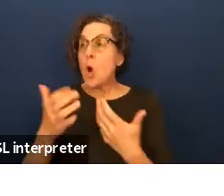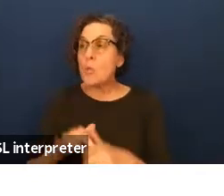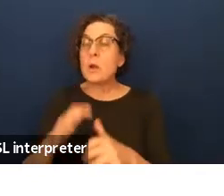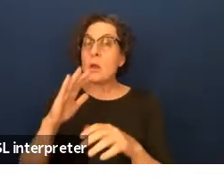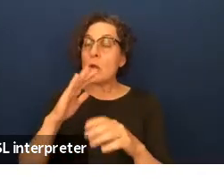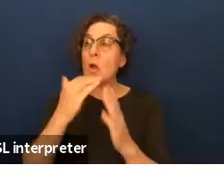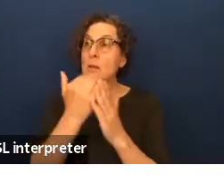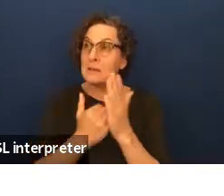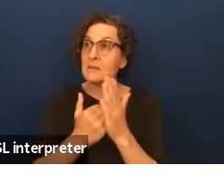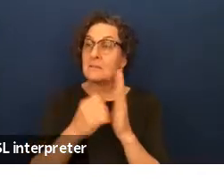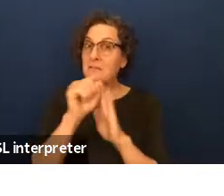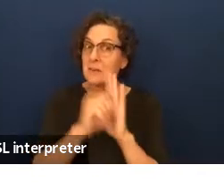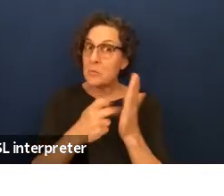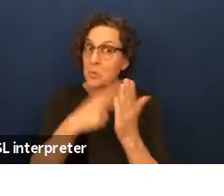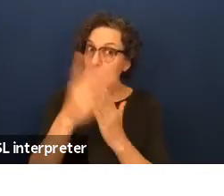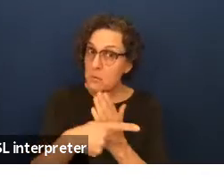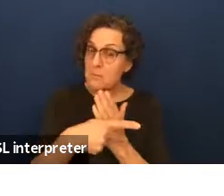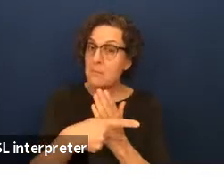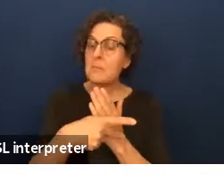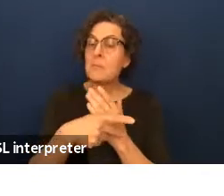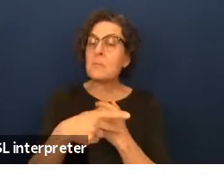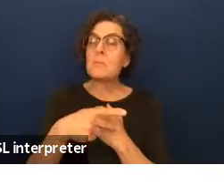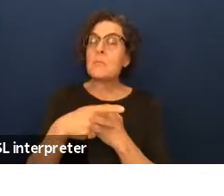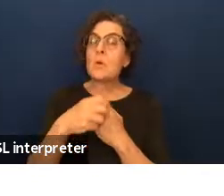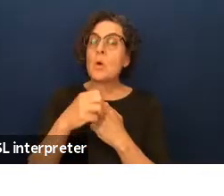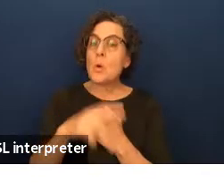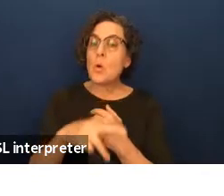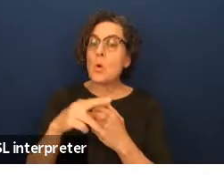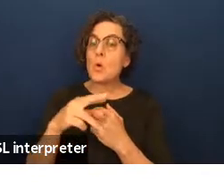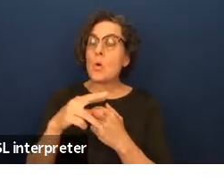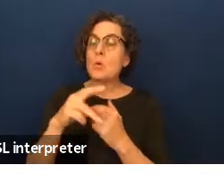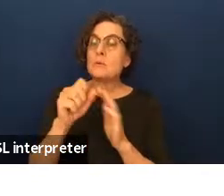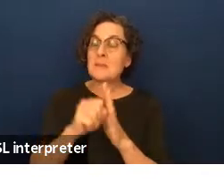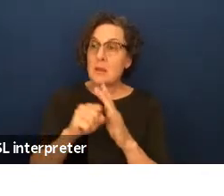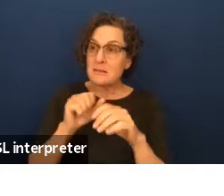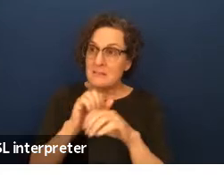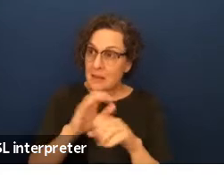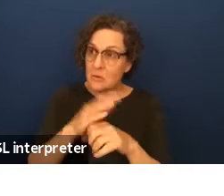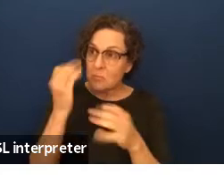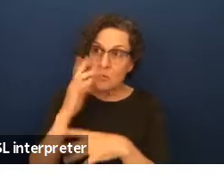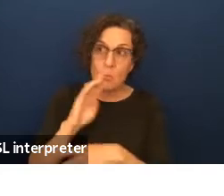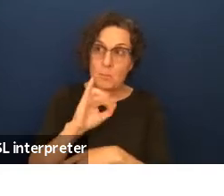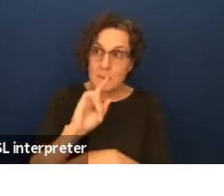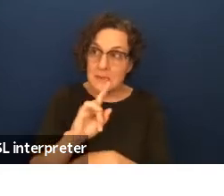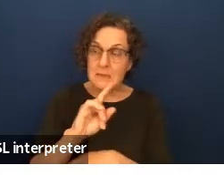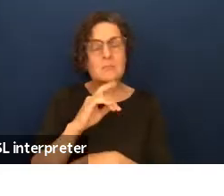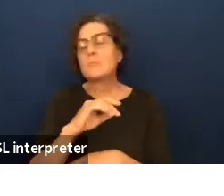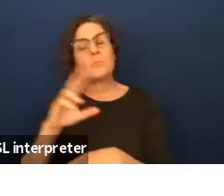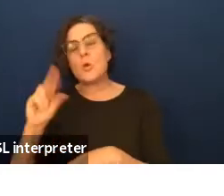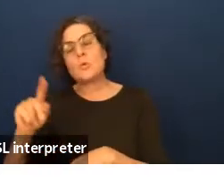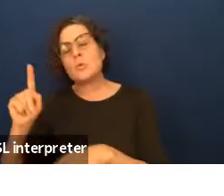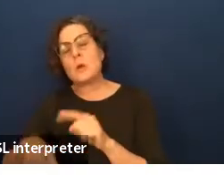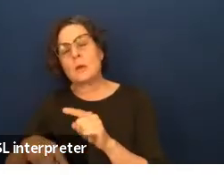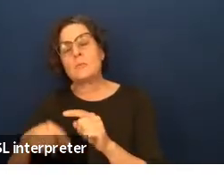for receiving the information for bid contract requirements, then the answer to that would be no as